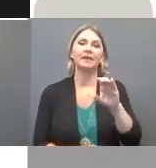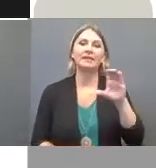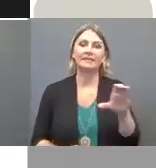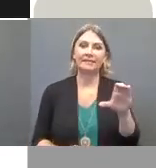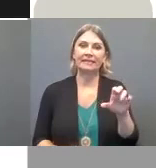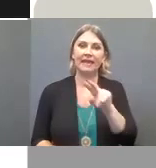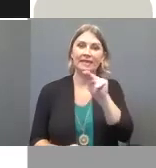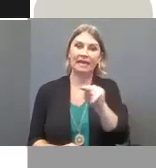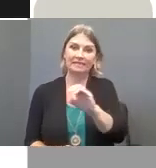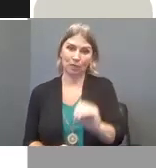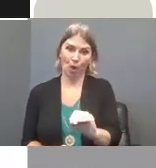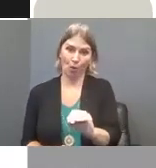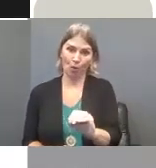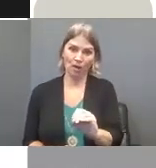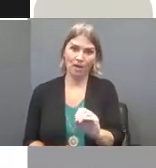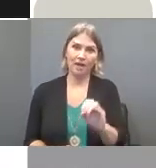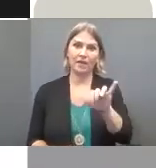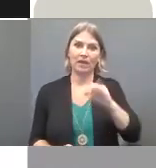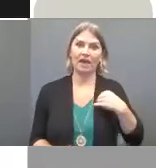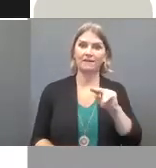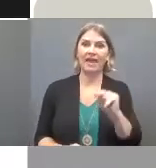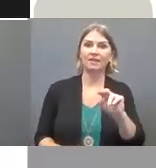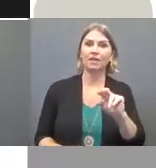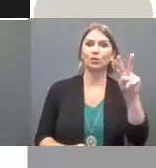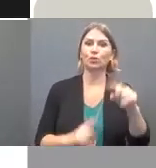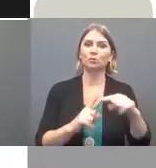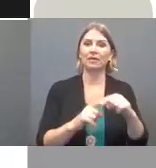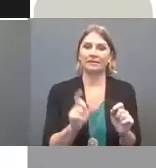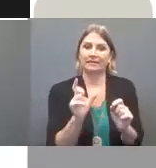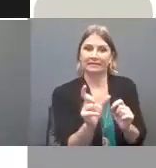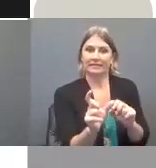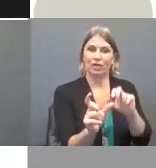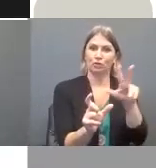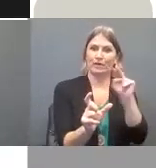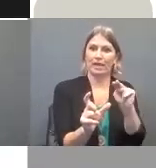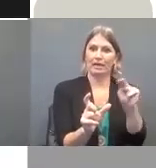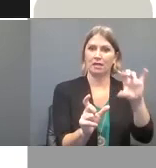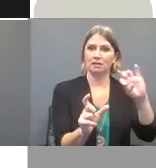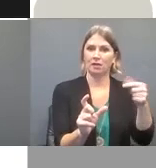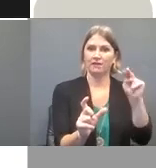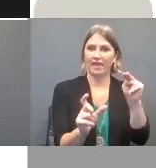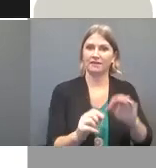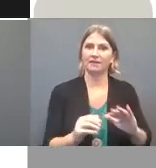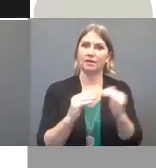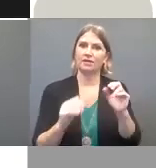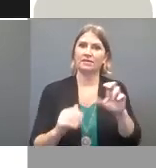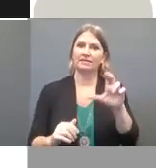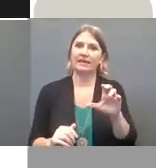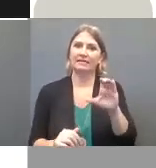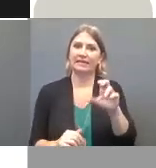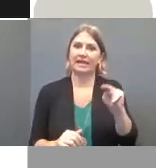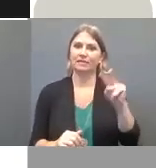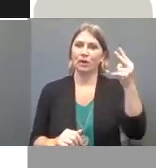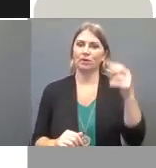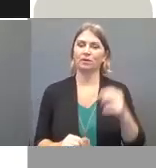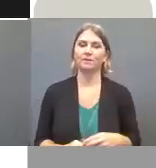n0 such that we have n squared plus 3n plus log of n should be always less than c of n squared. Right,